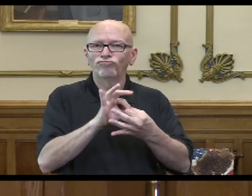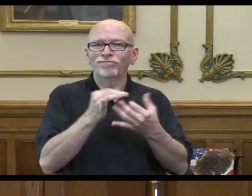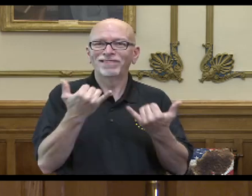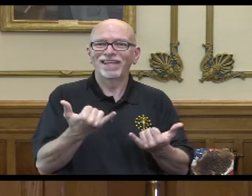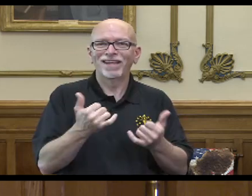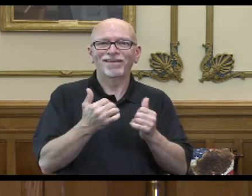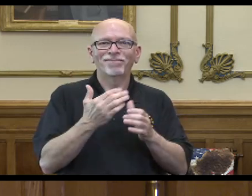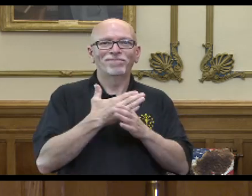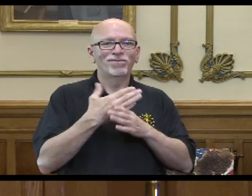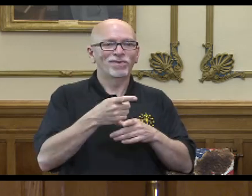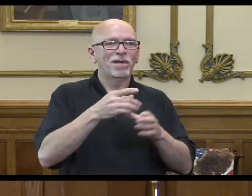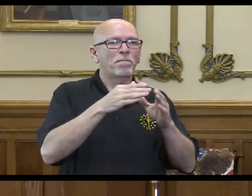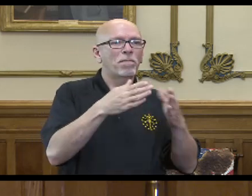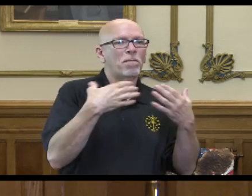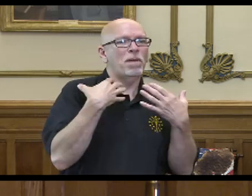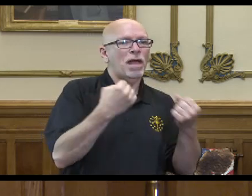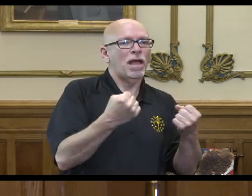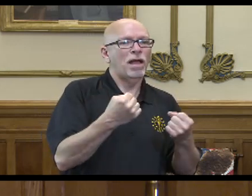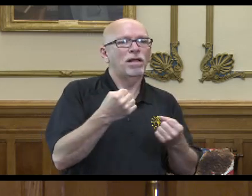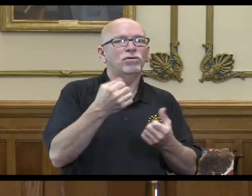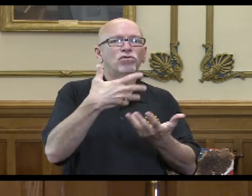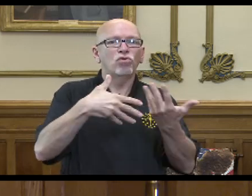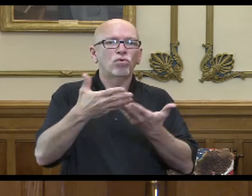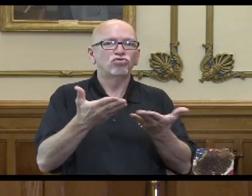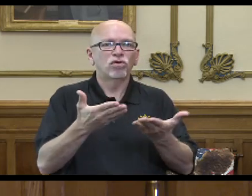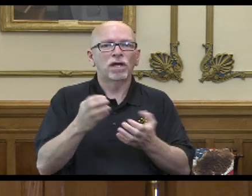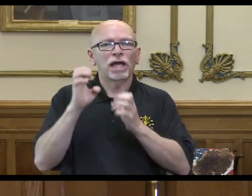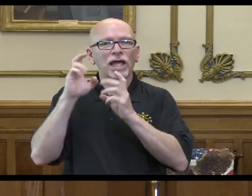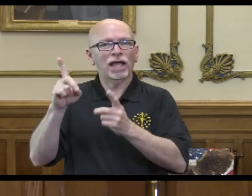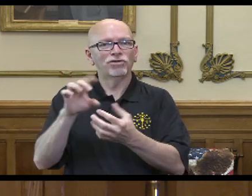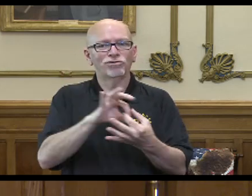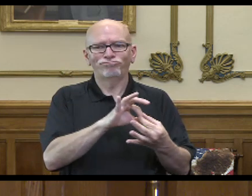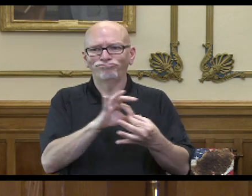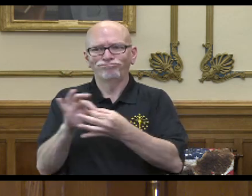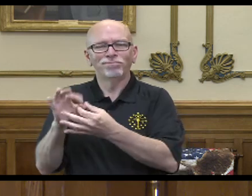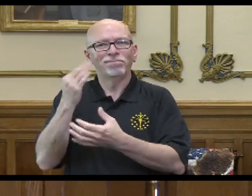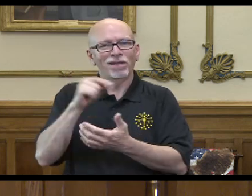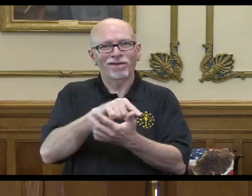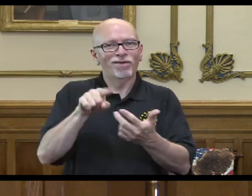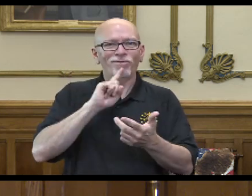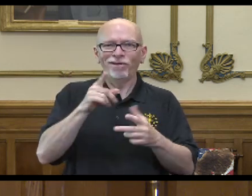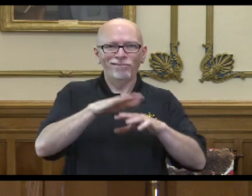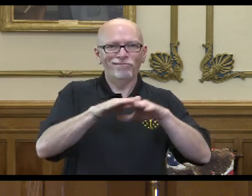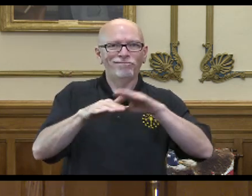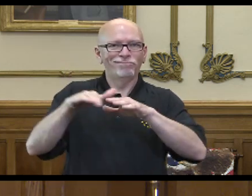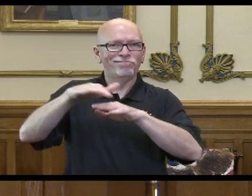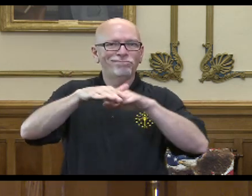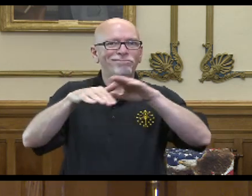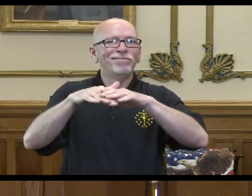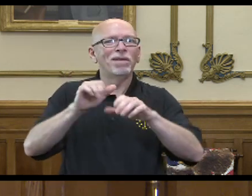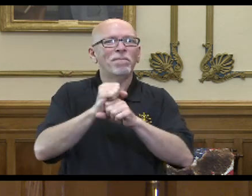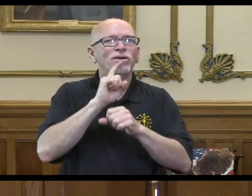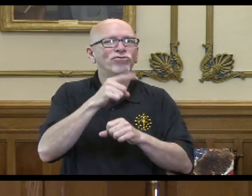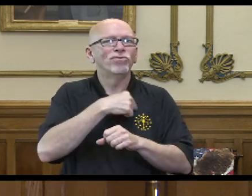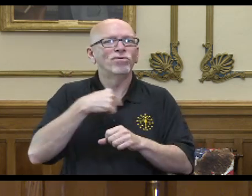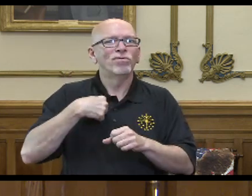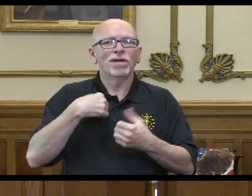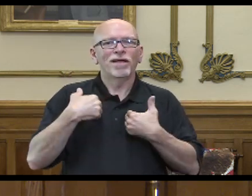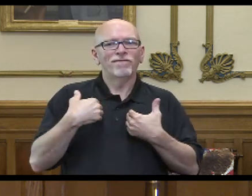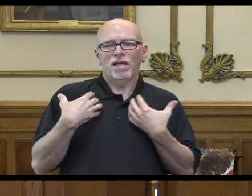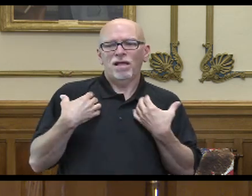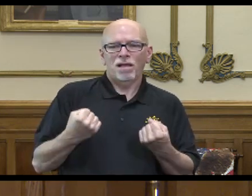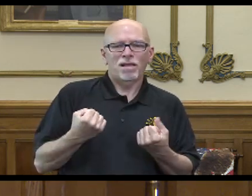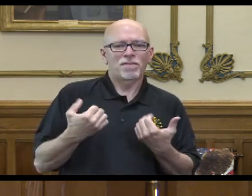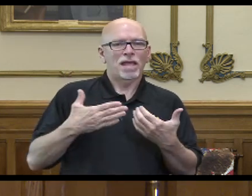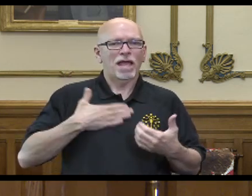between public health, social services, and education, because they all really blend together to make sure that we have healthy,